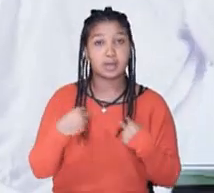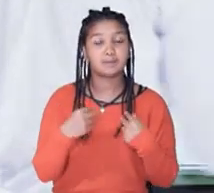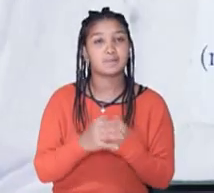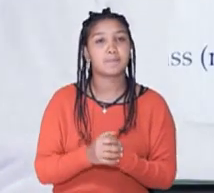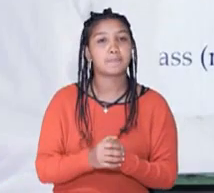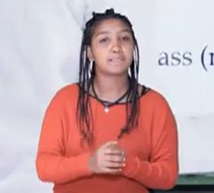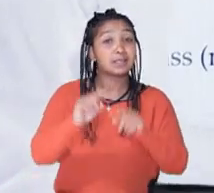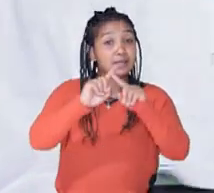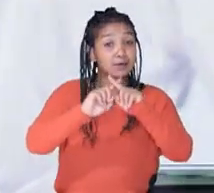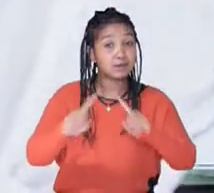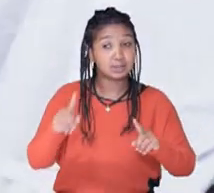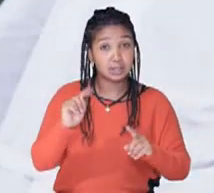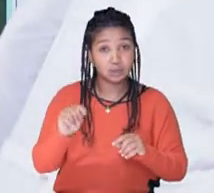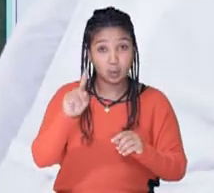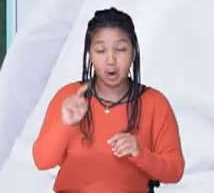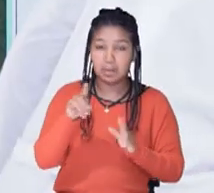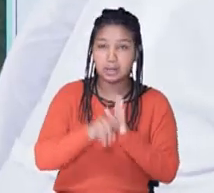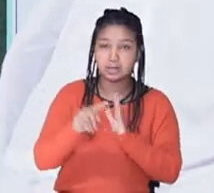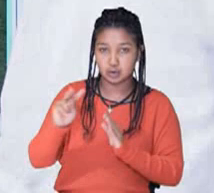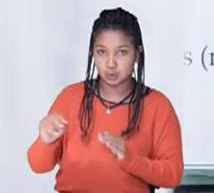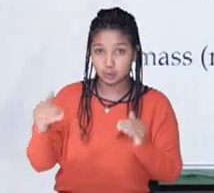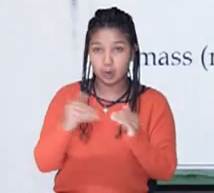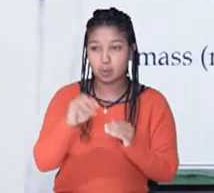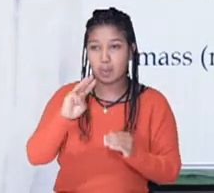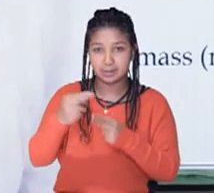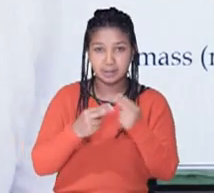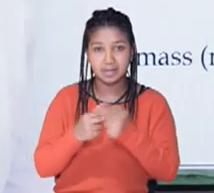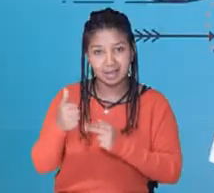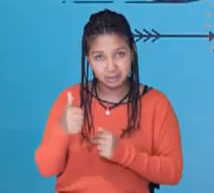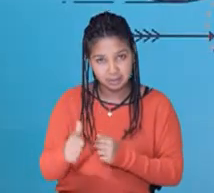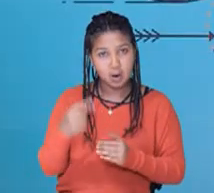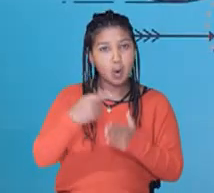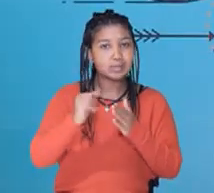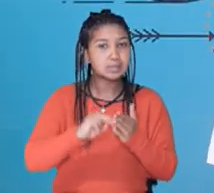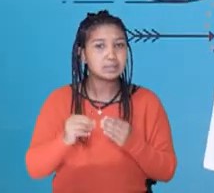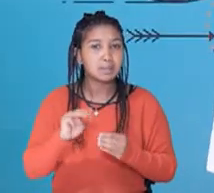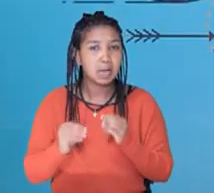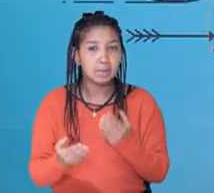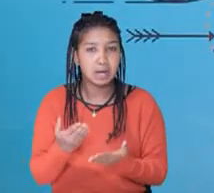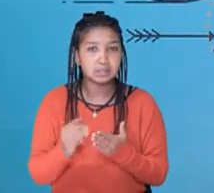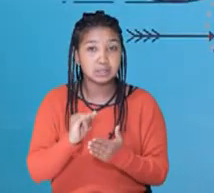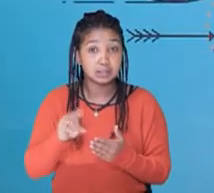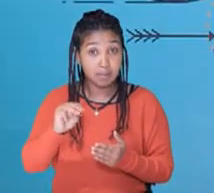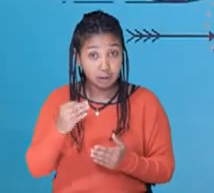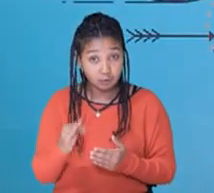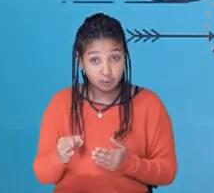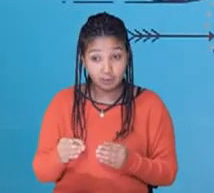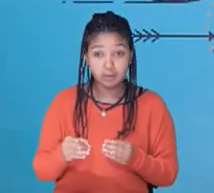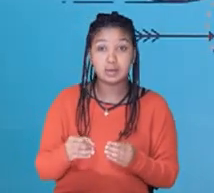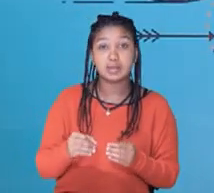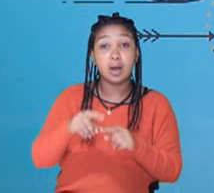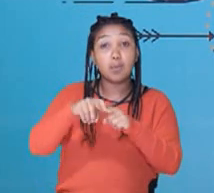have the difference tension 1 minus tension 2 is equals to mass times acceleration. What is this mass? This mass is the mass of the